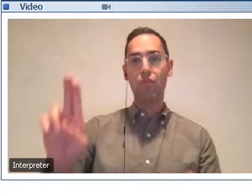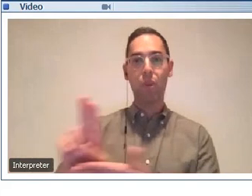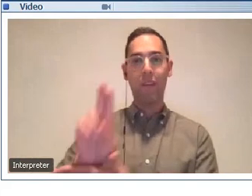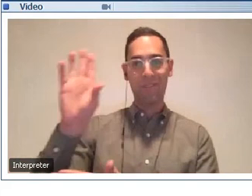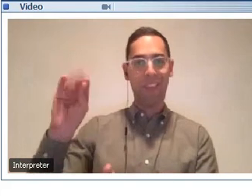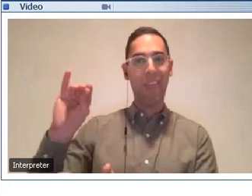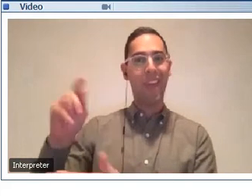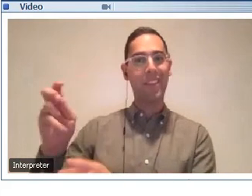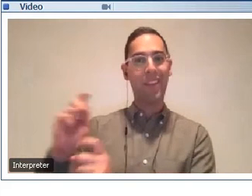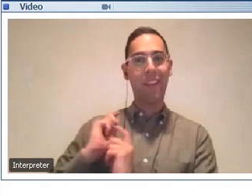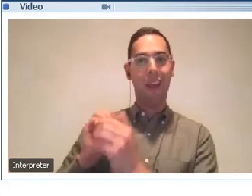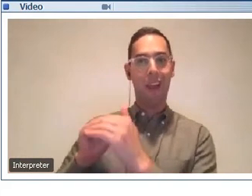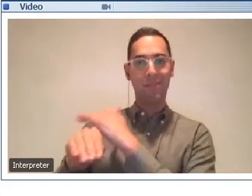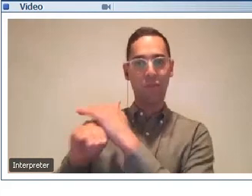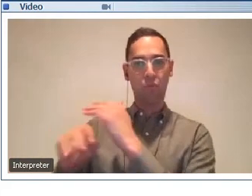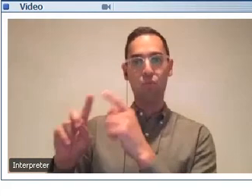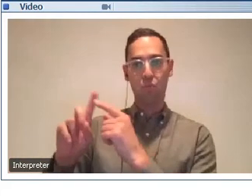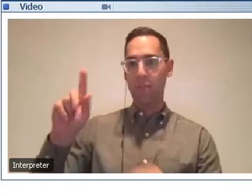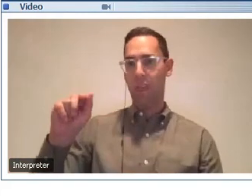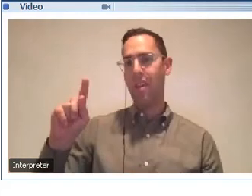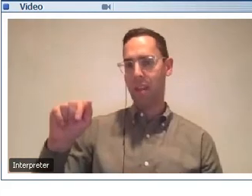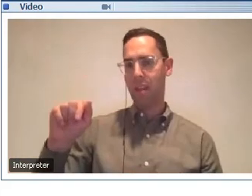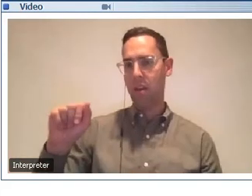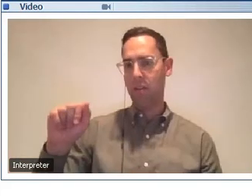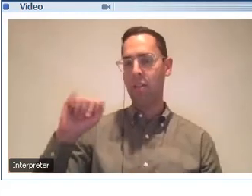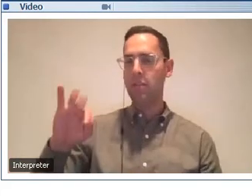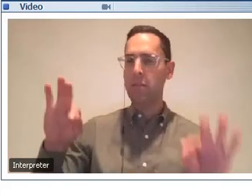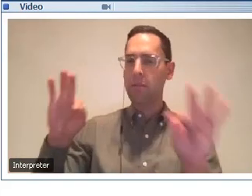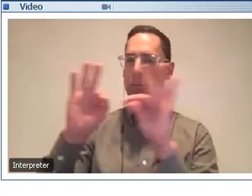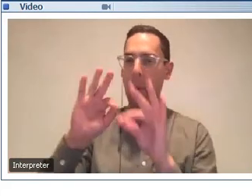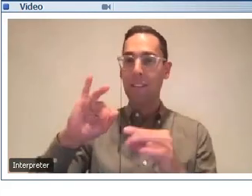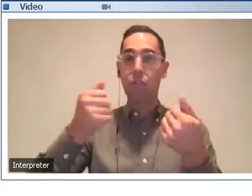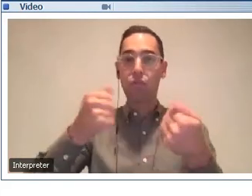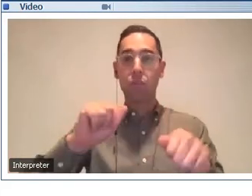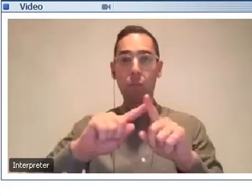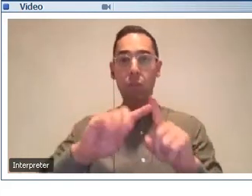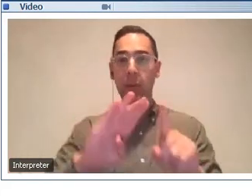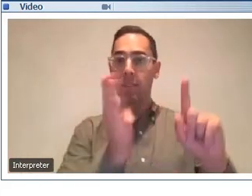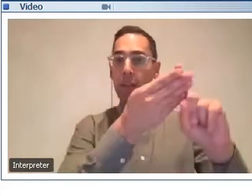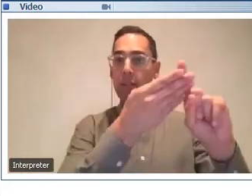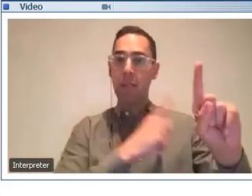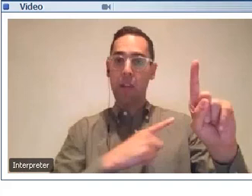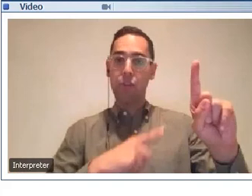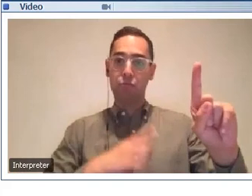very important when you're trying to convince legislators that something is going to be cost-effective.